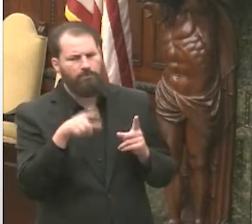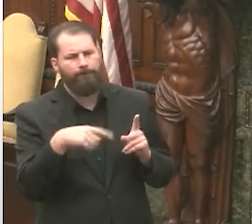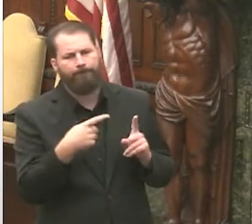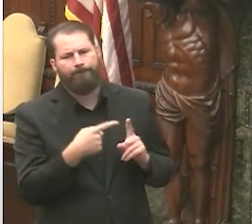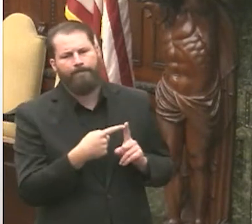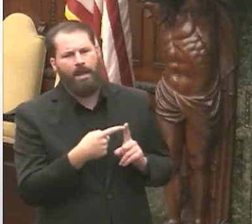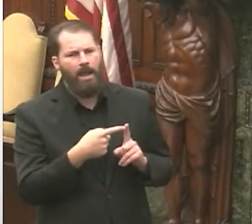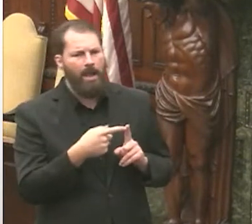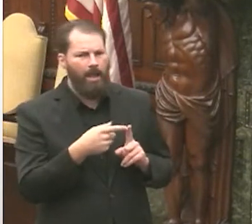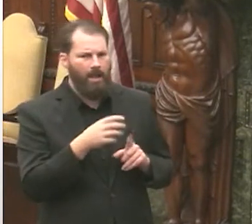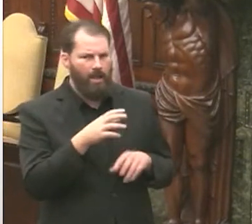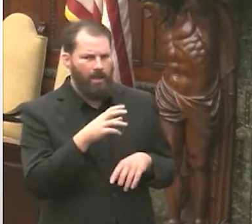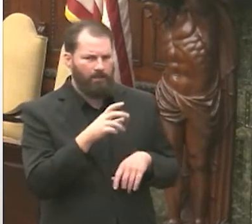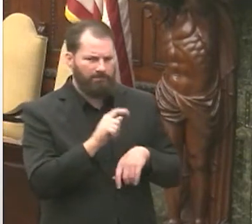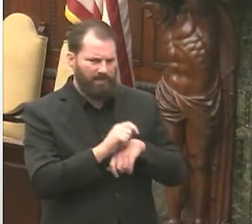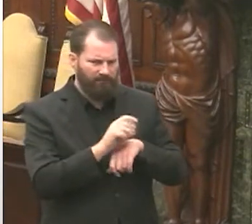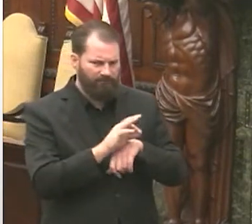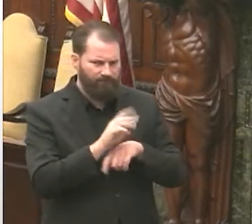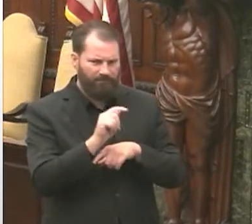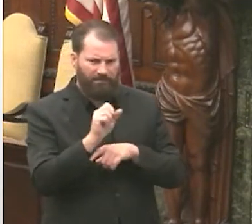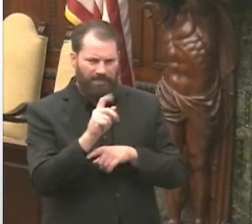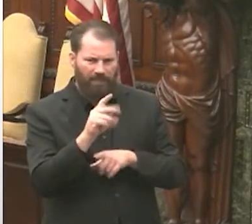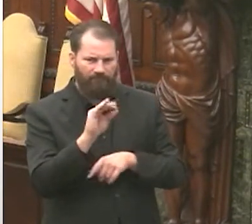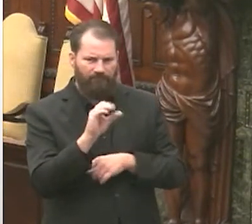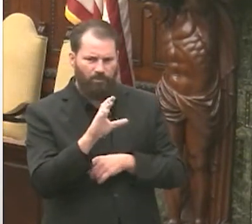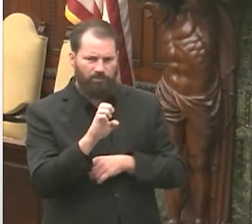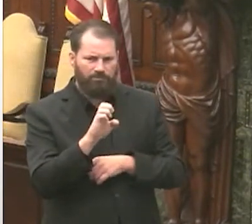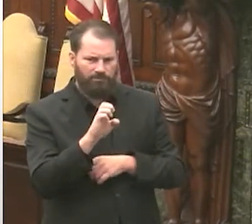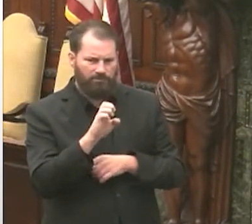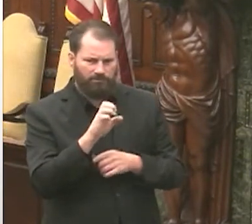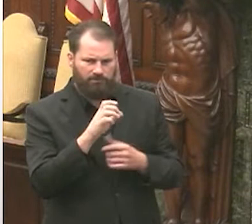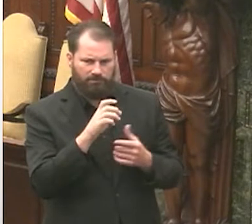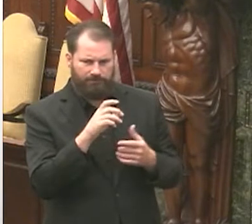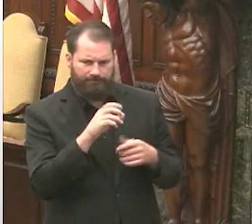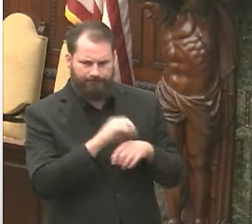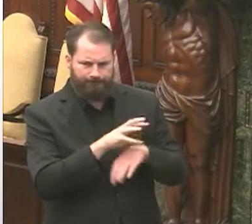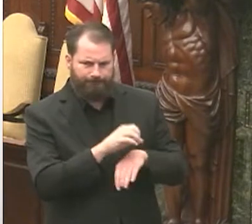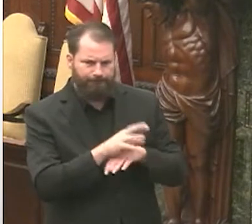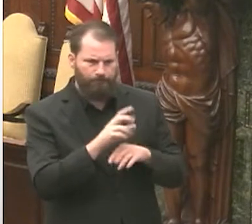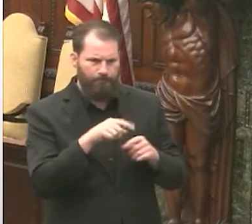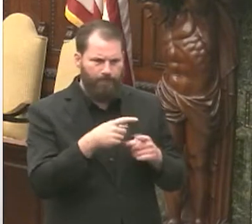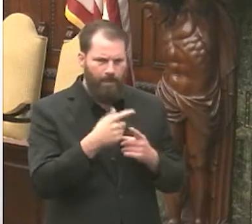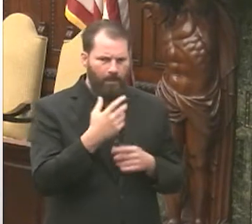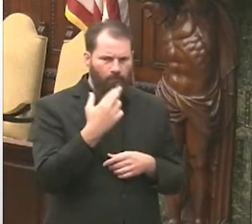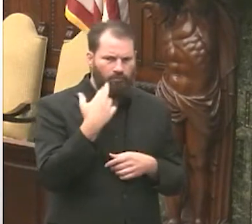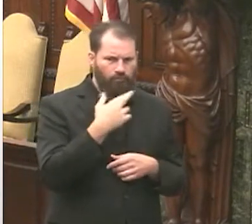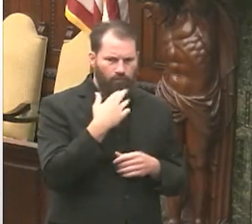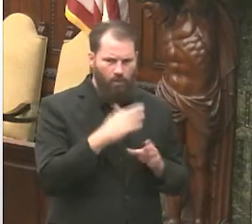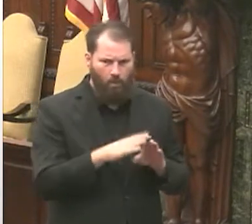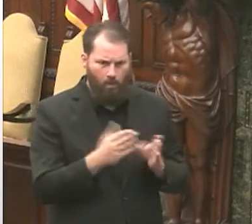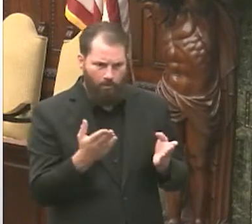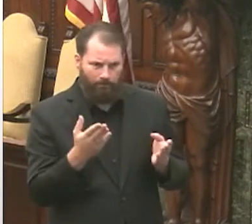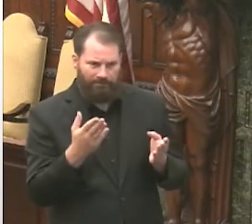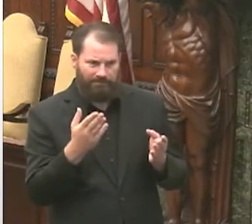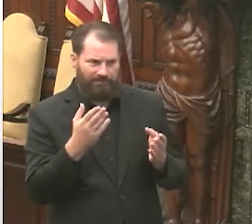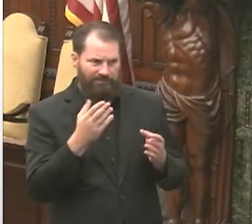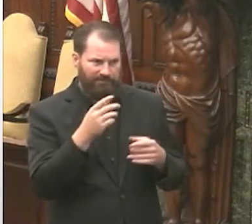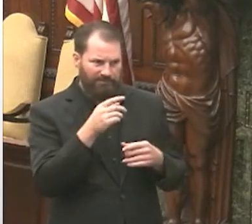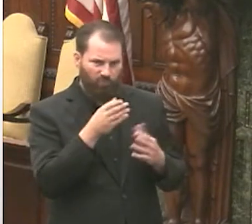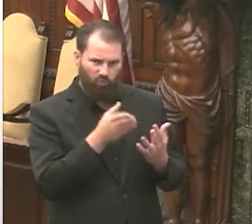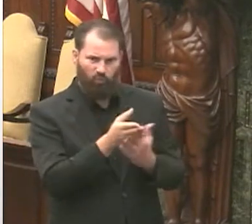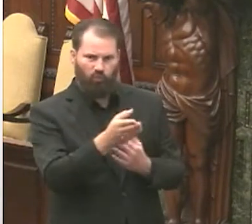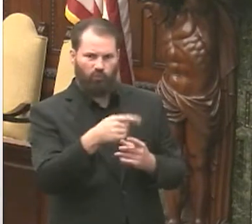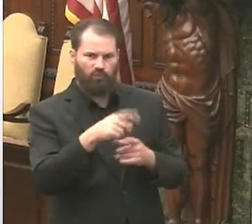or thinking about and offering guidance about restaurants staying open through December and actually having outdoor dining in the winter?